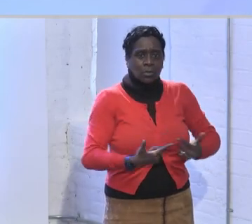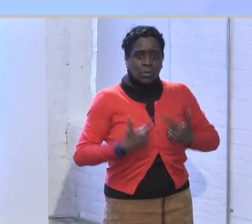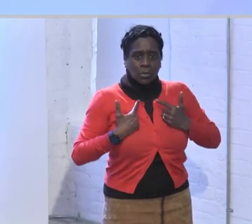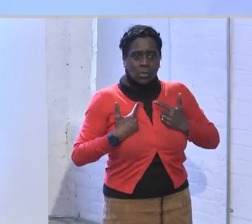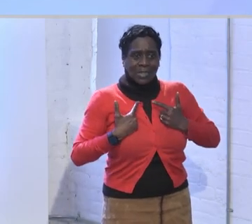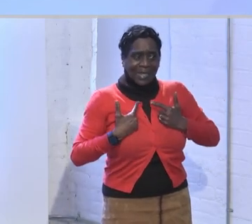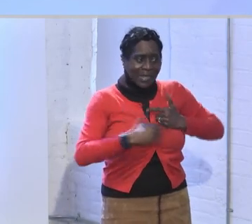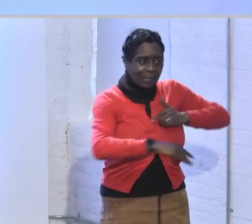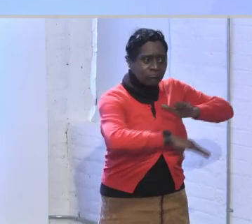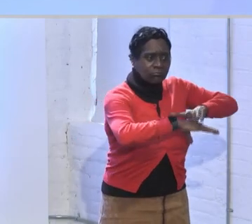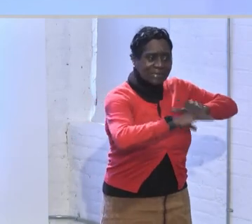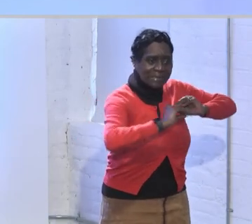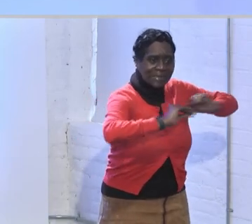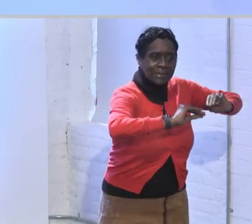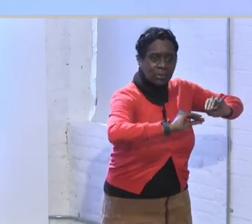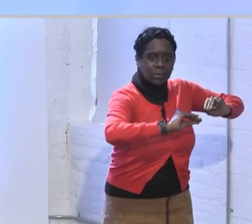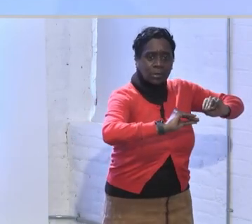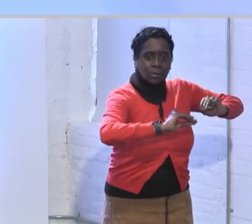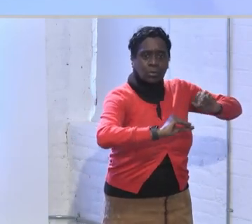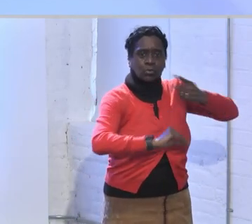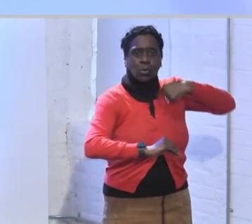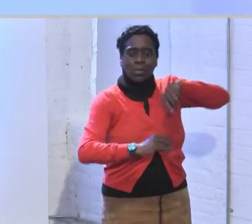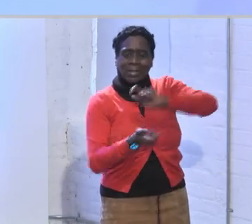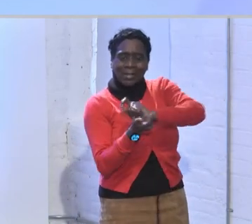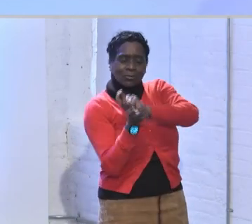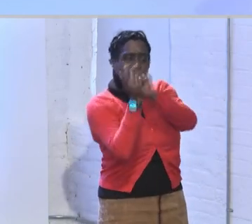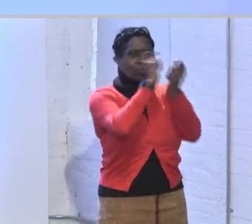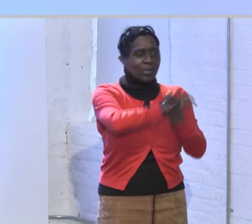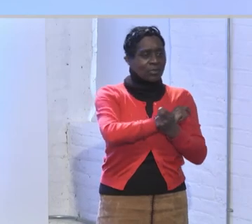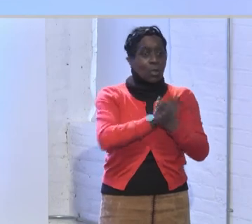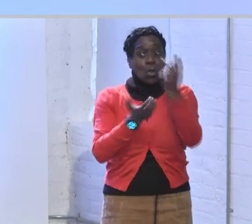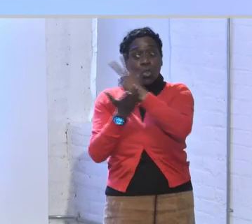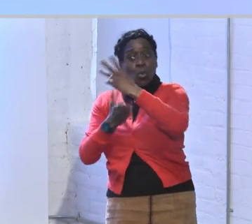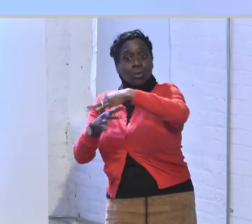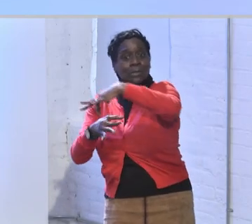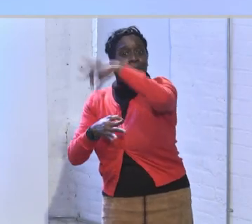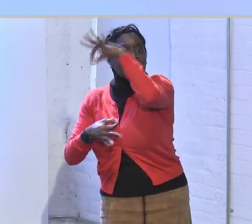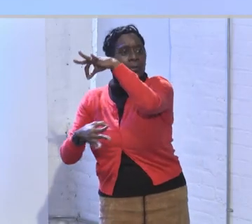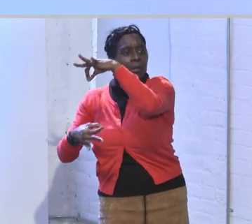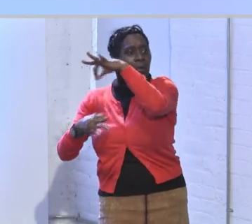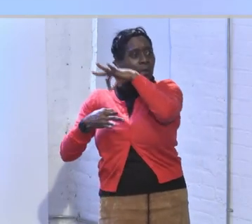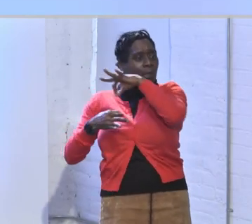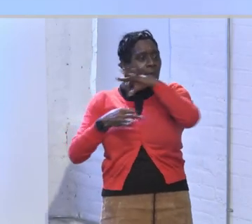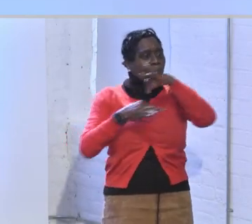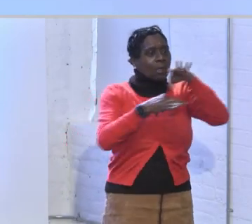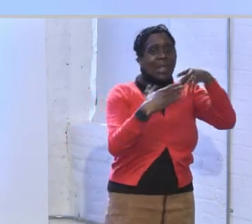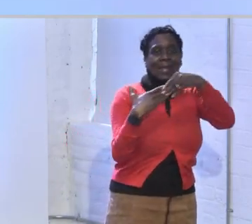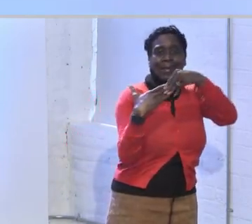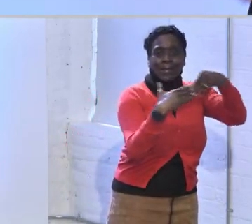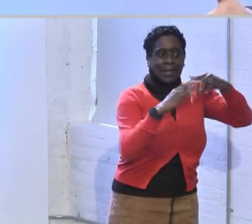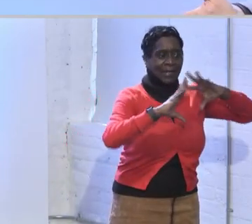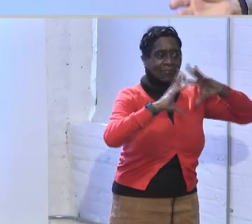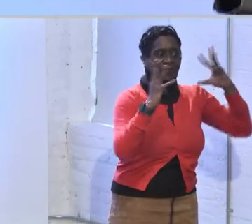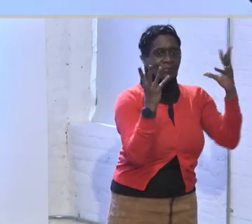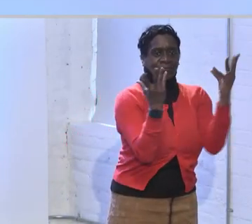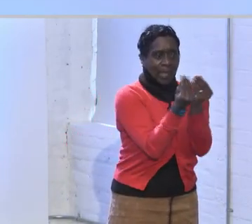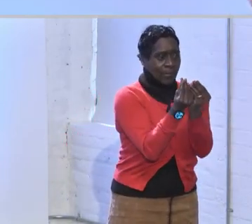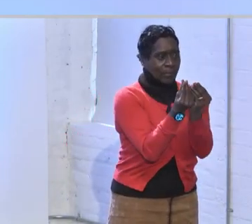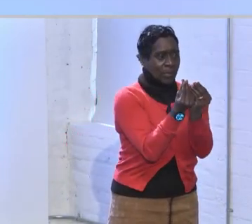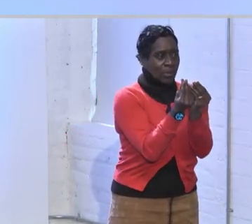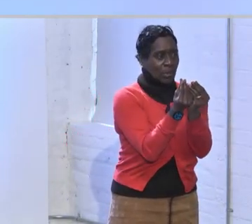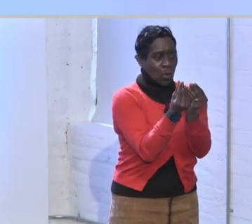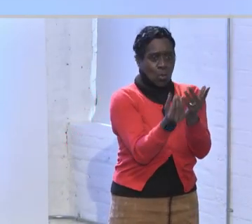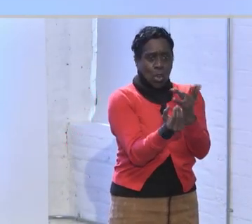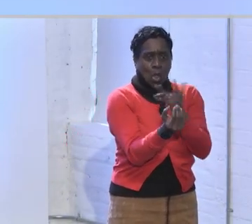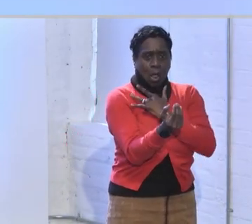aids us in that process. So we're looking at transformed, the Holy Spirit-led family. Praise God, one of the